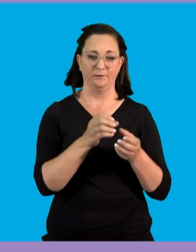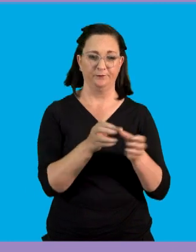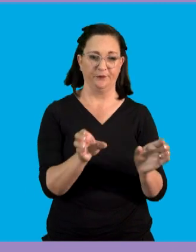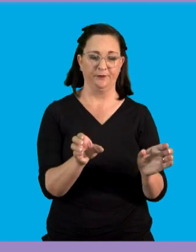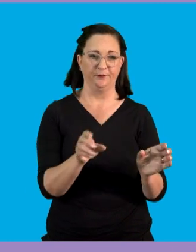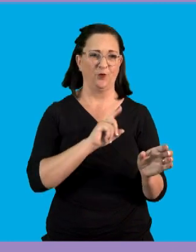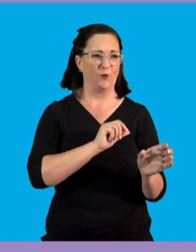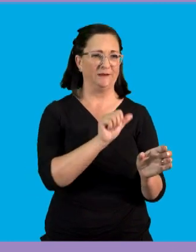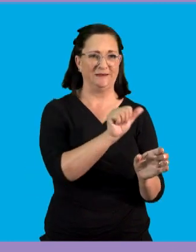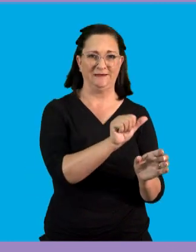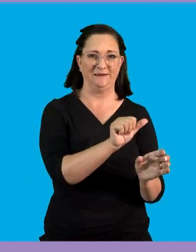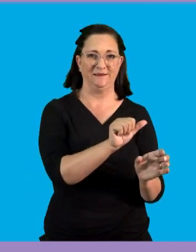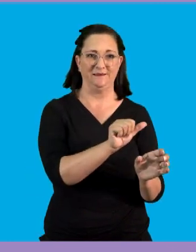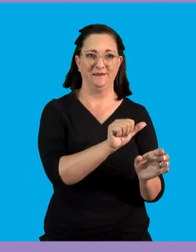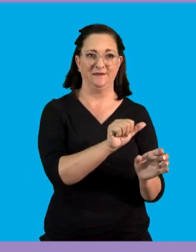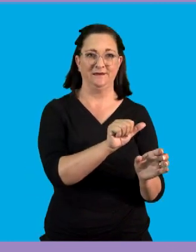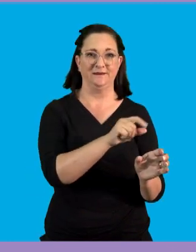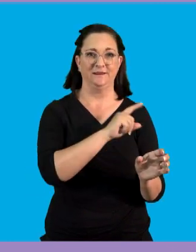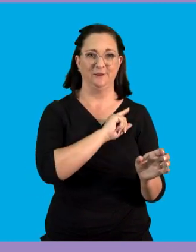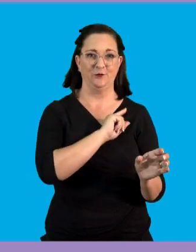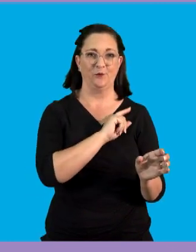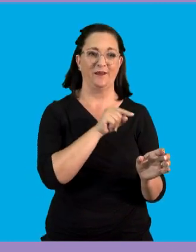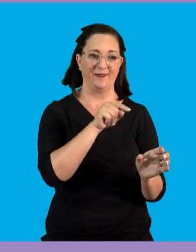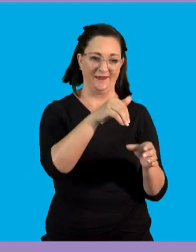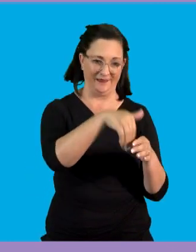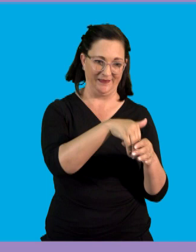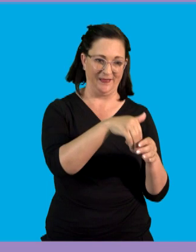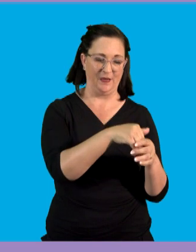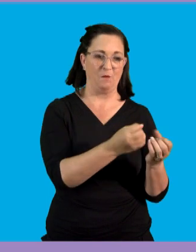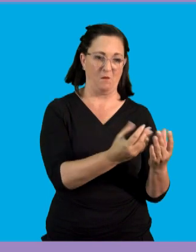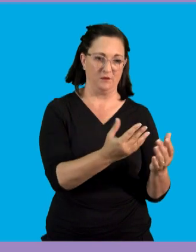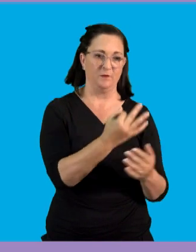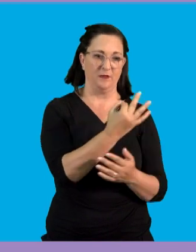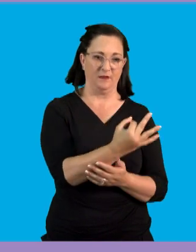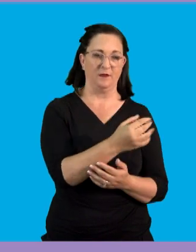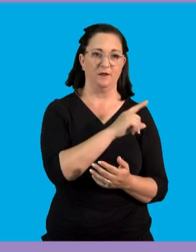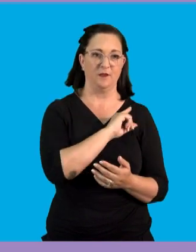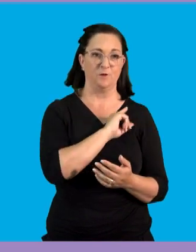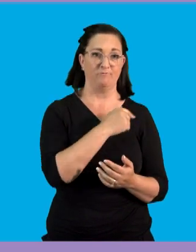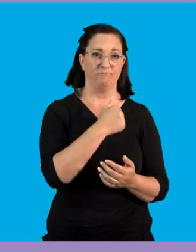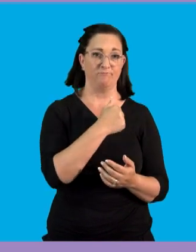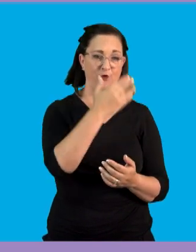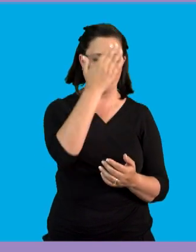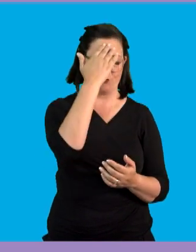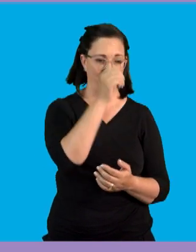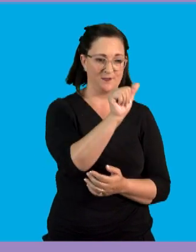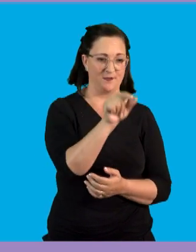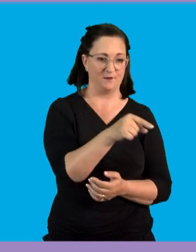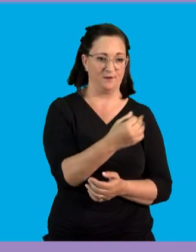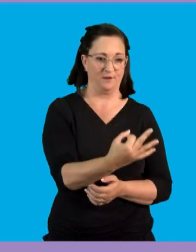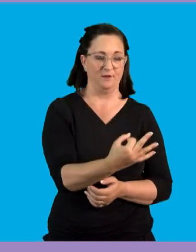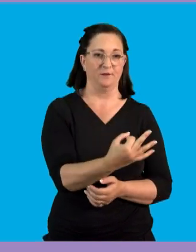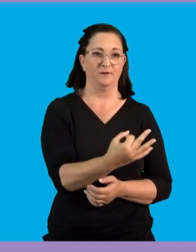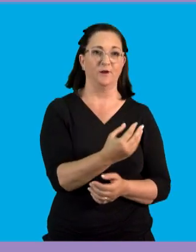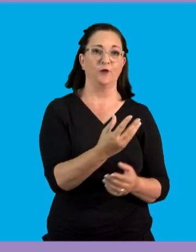2/3. Why did I choose 6? It's because it is part of the multiples of 3. I now know that